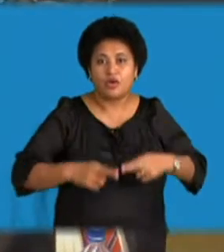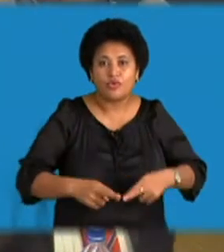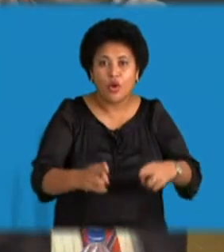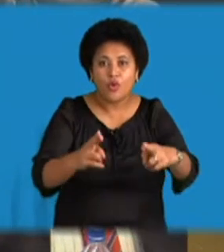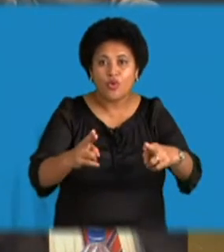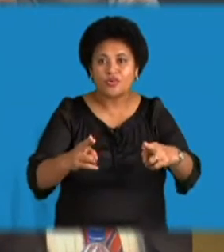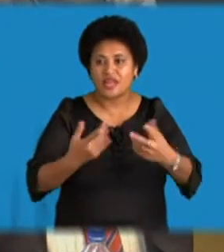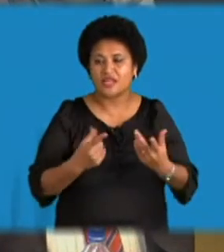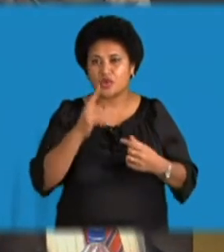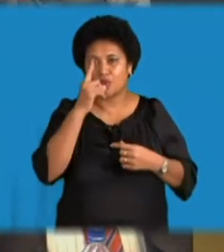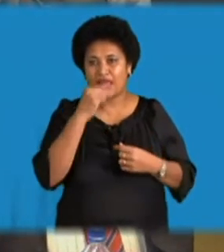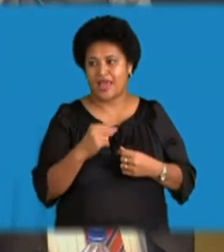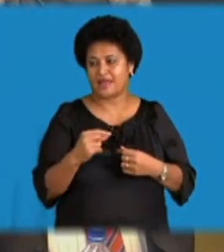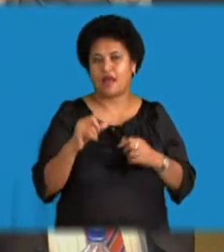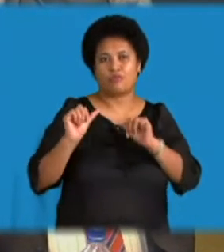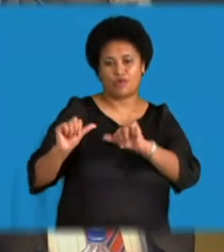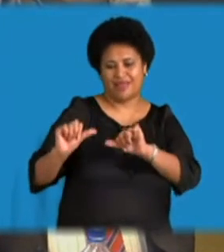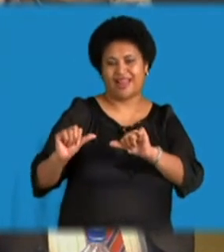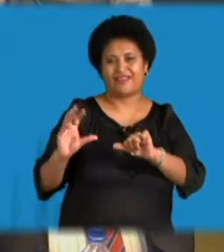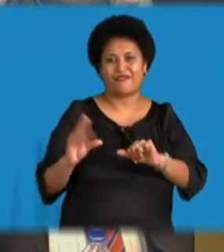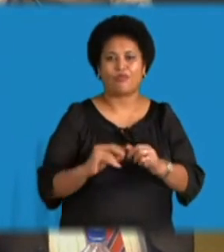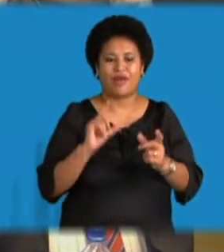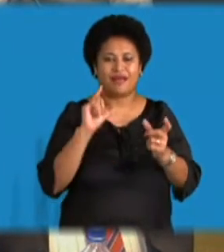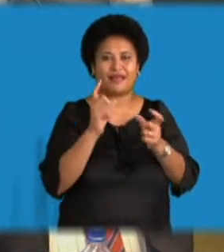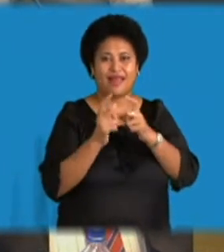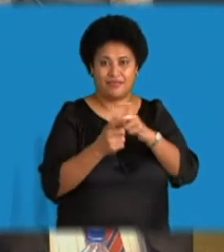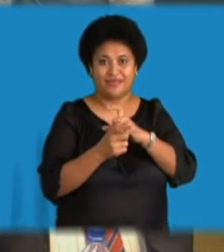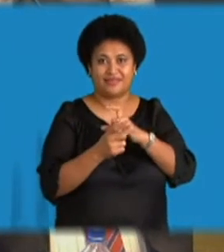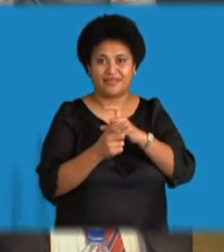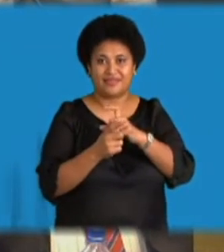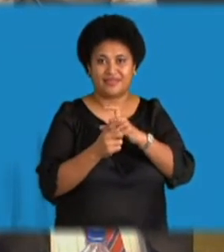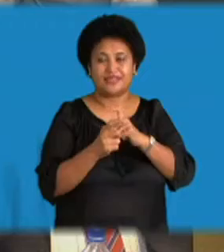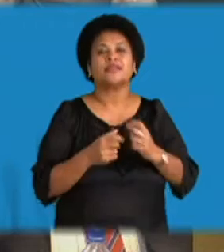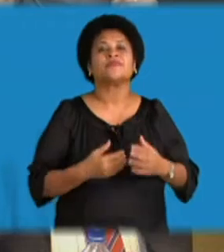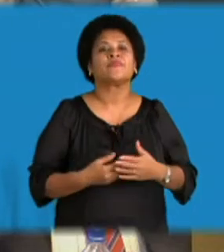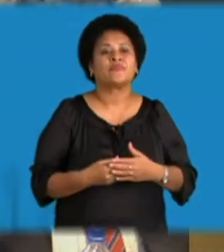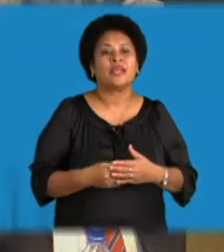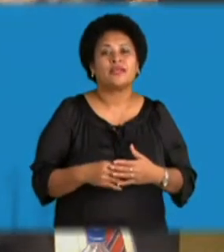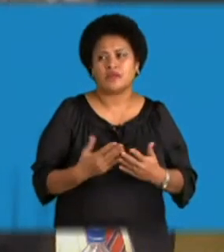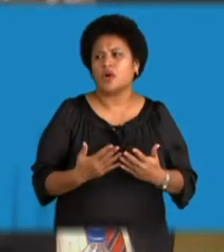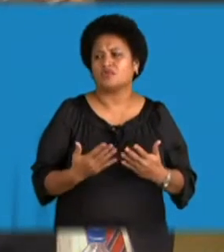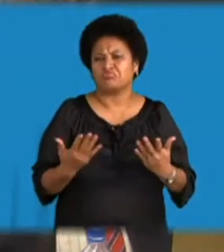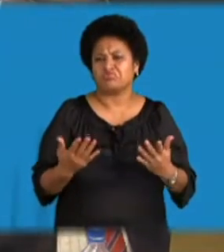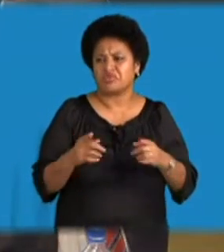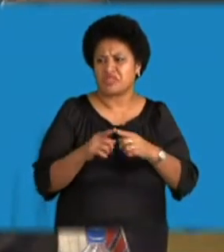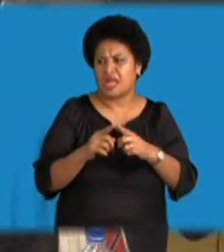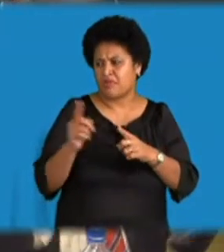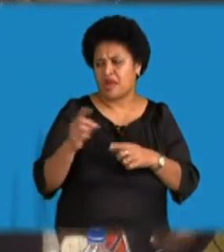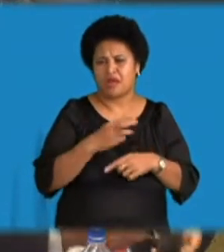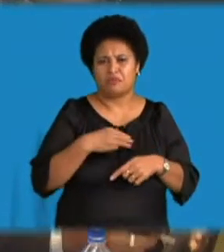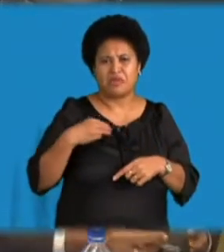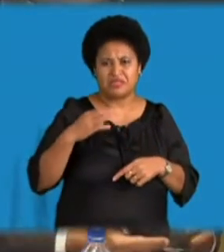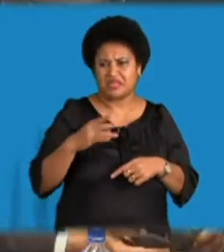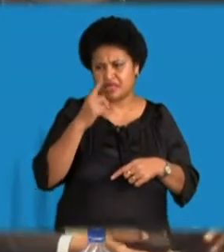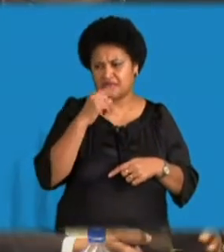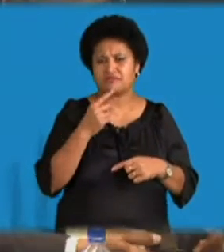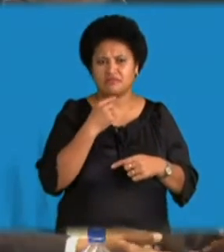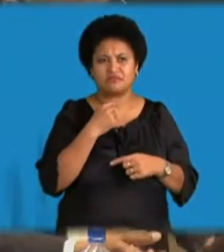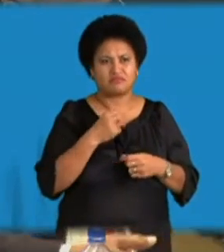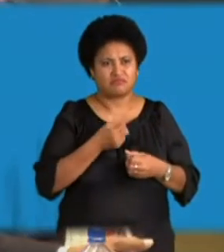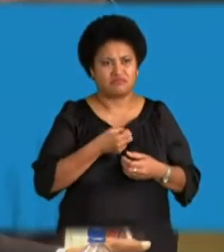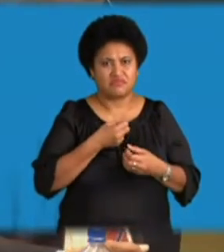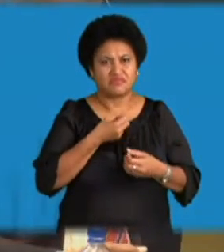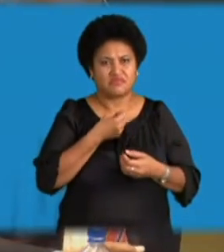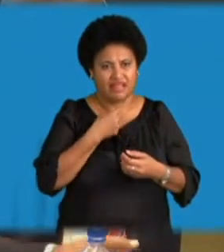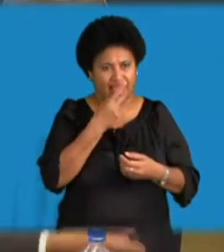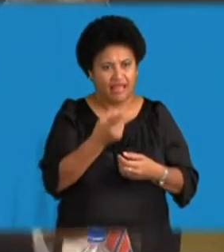events. Climatic events, Madam Speaker, of course, as the Honourable Minister of Agriculture will tell you, can be an ongoing issue. It can affect the